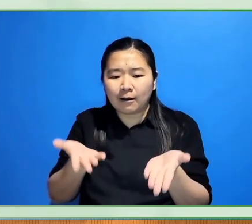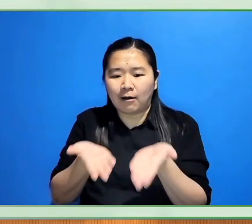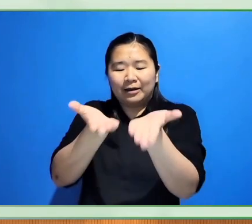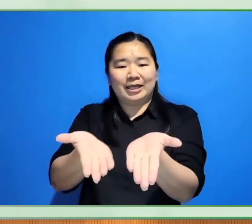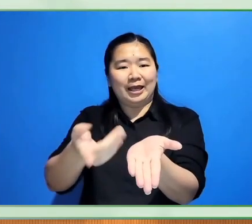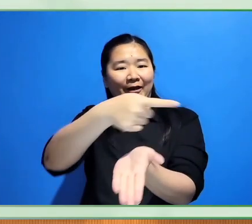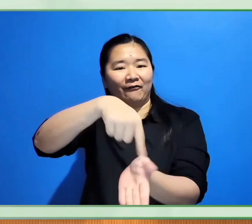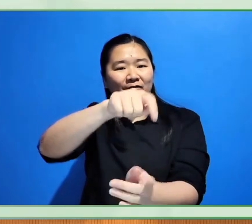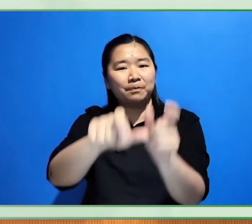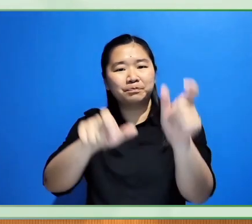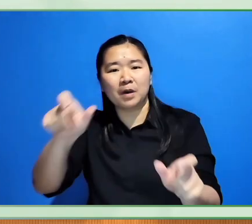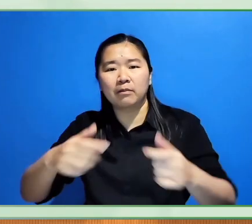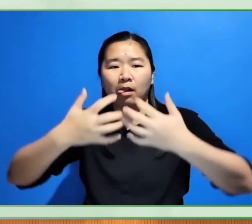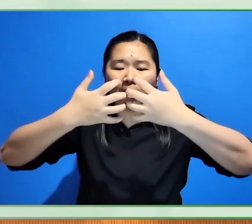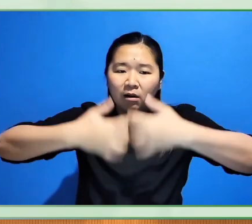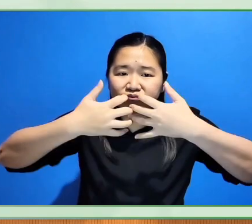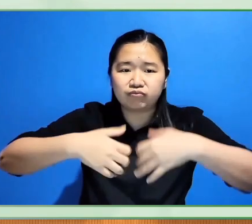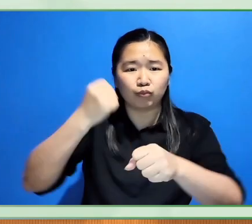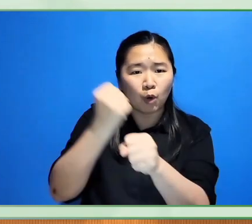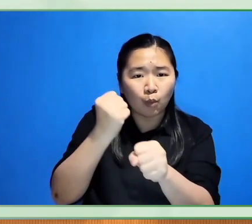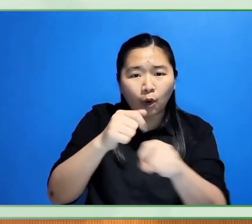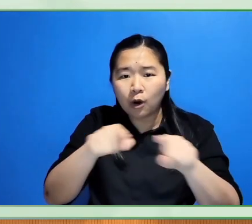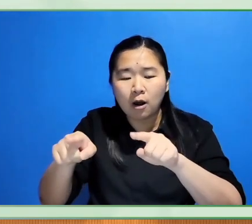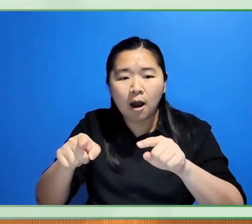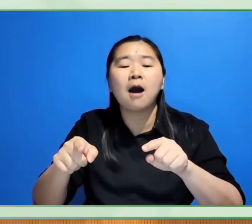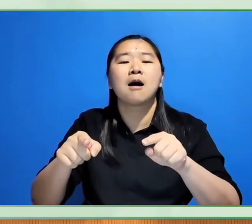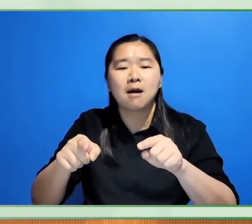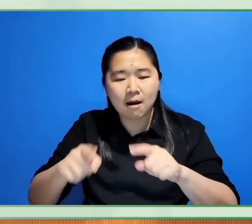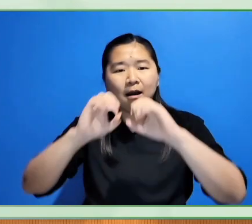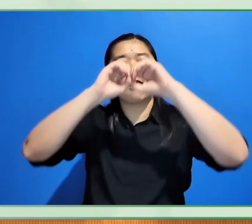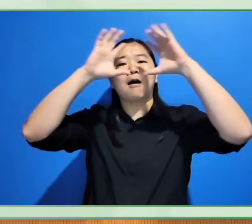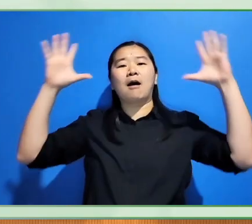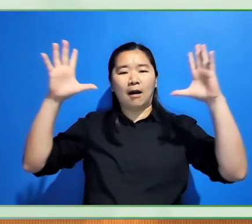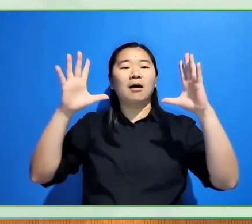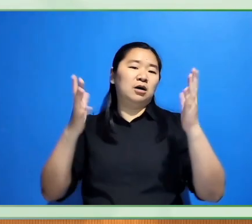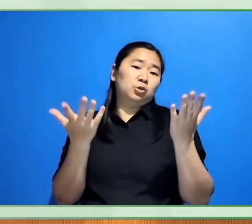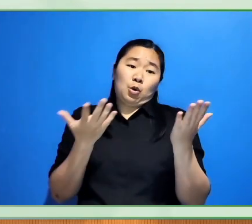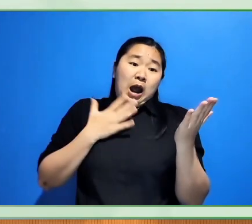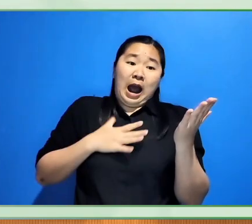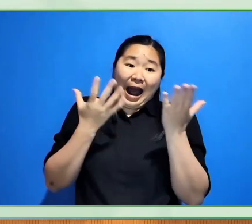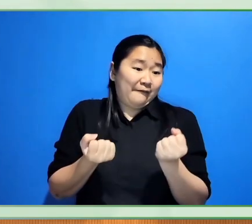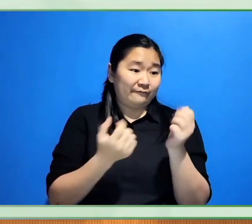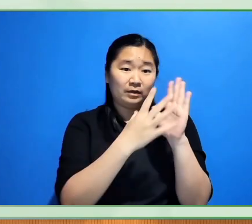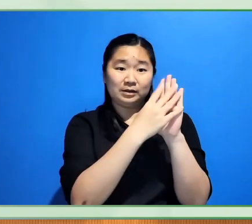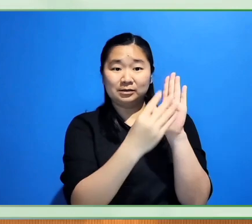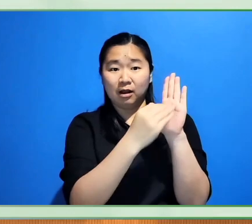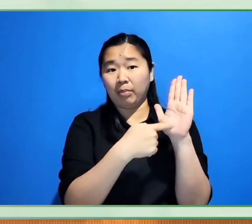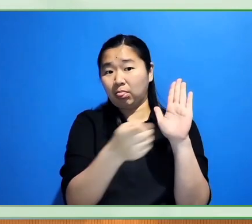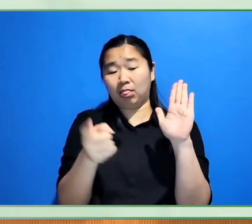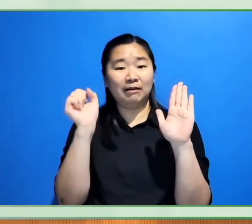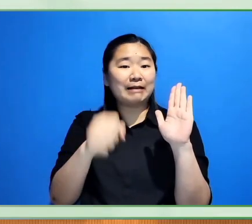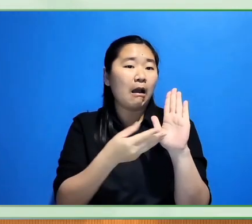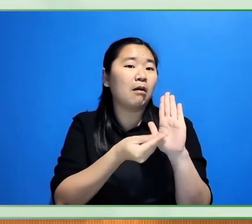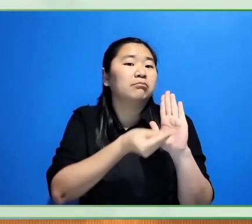is important that they're all on board if you want to have progress. There is a global agenda in this regard